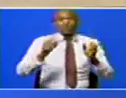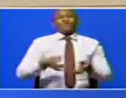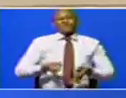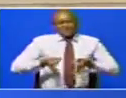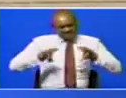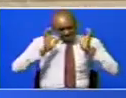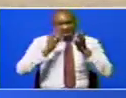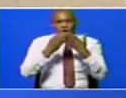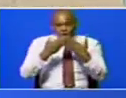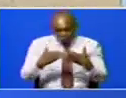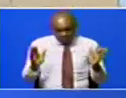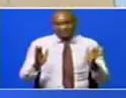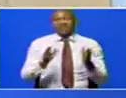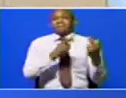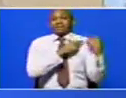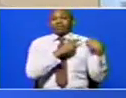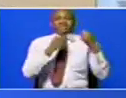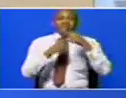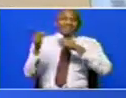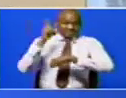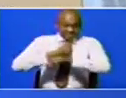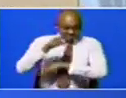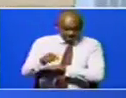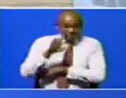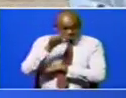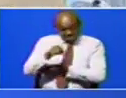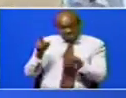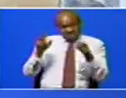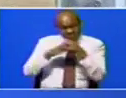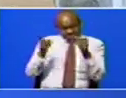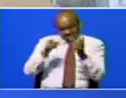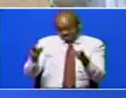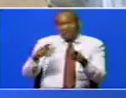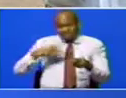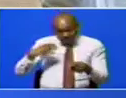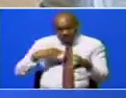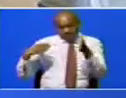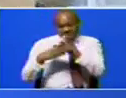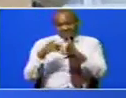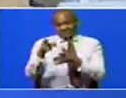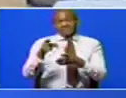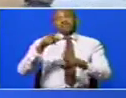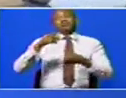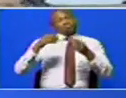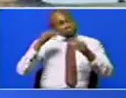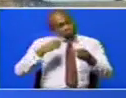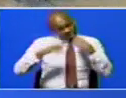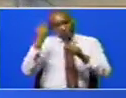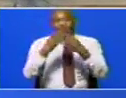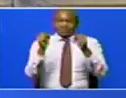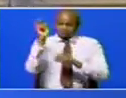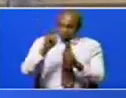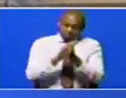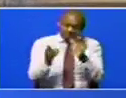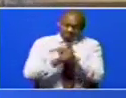officially opened the mandatory 7 days window, during which anyone opposed to the re-election of President Uhuru Kenyatta and